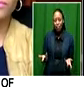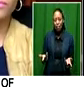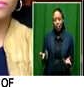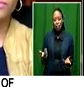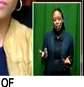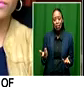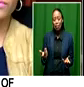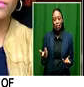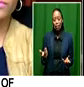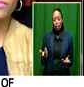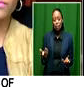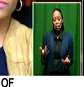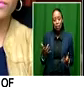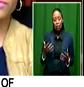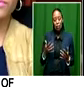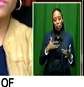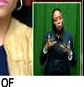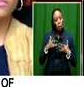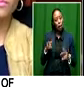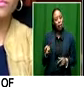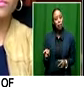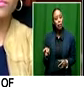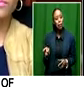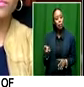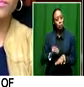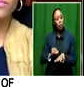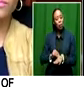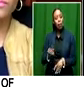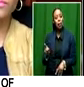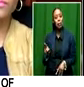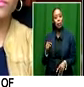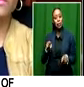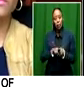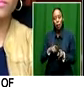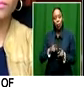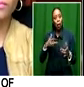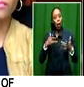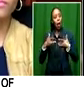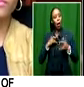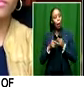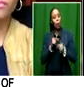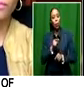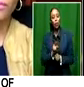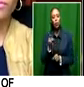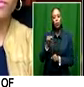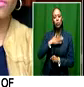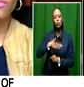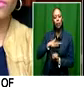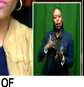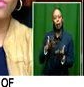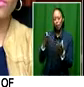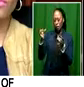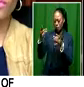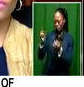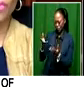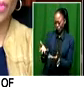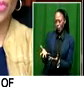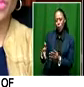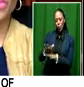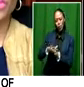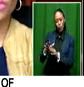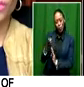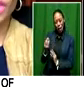very scary and worrisome statistic that I must say I'm a bit concerned about. How do you feel about numbers like this and where we're at